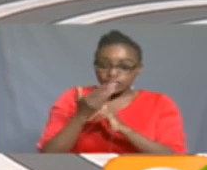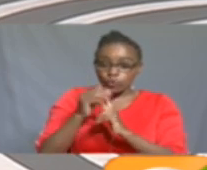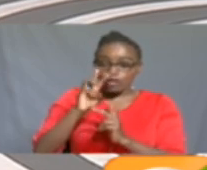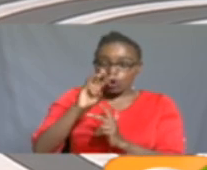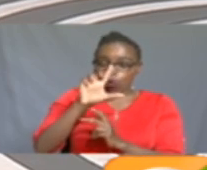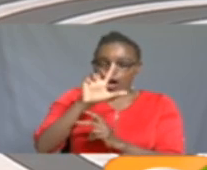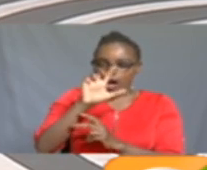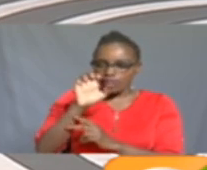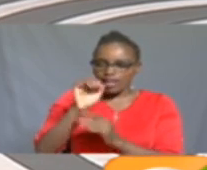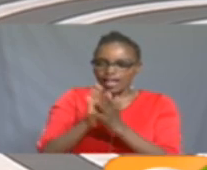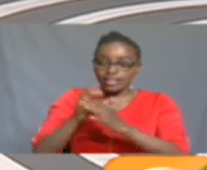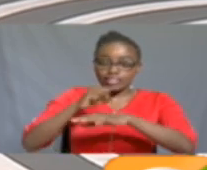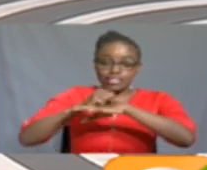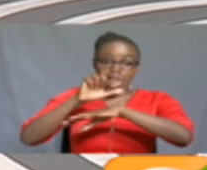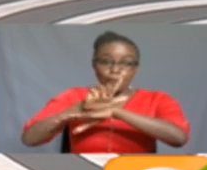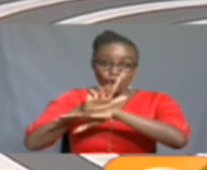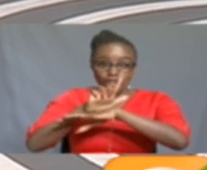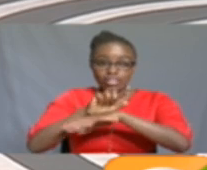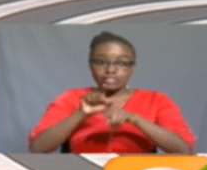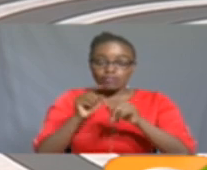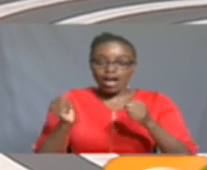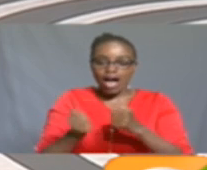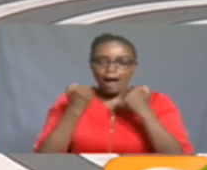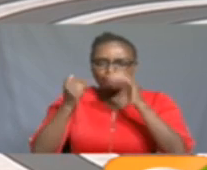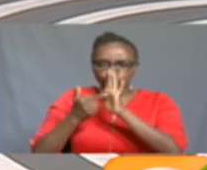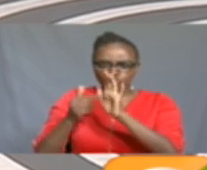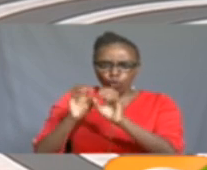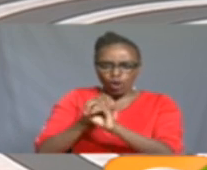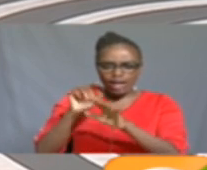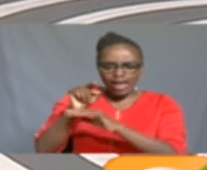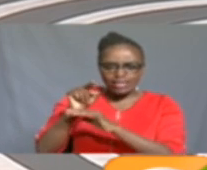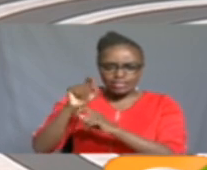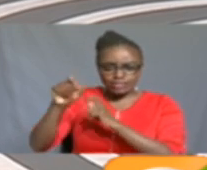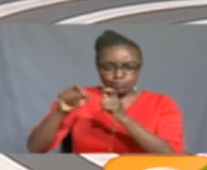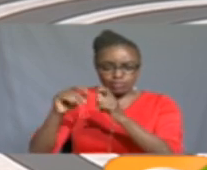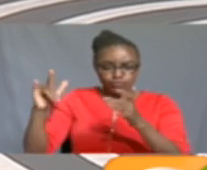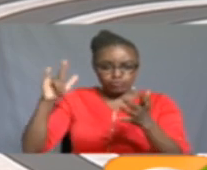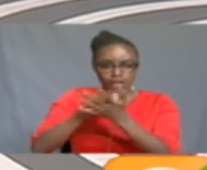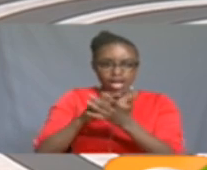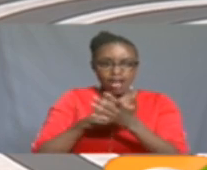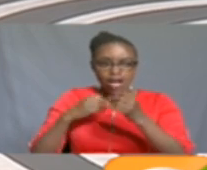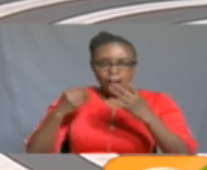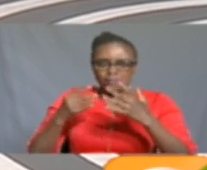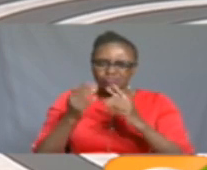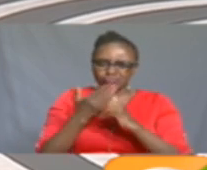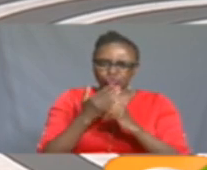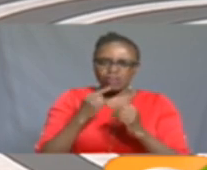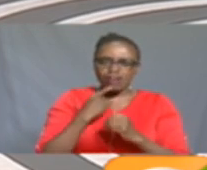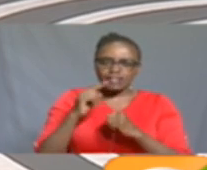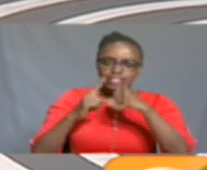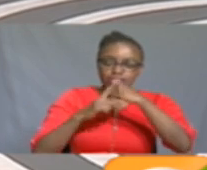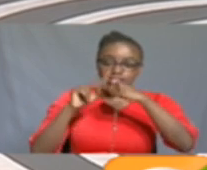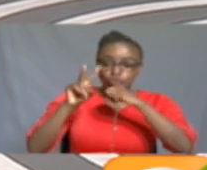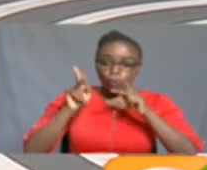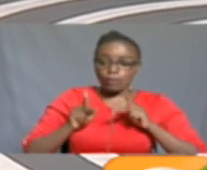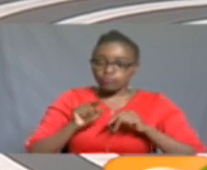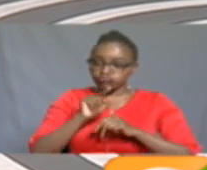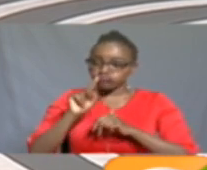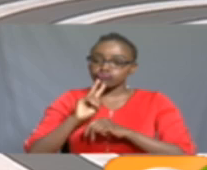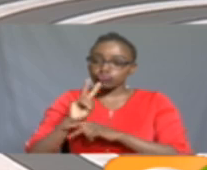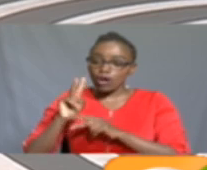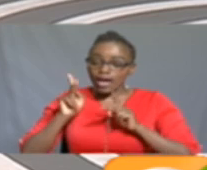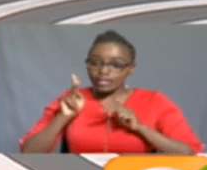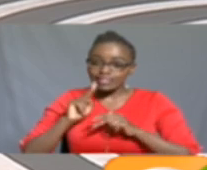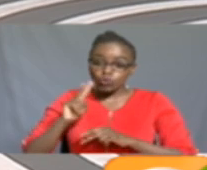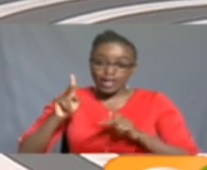Lumpur and Singapore. Now, the Boeing website shows that this particular plane has a capacity of between 162 to